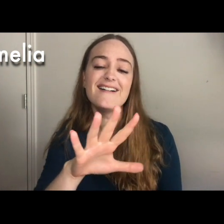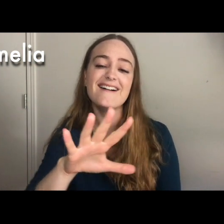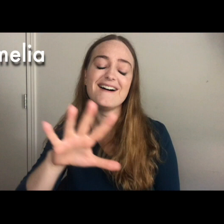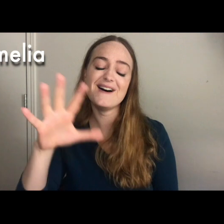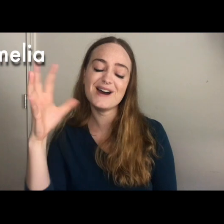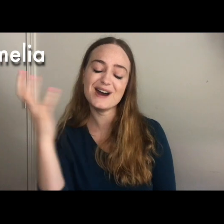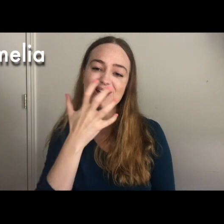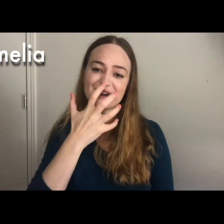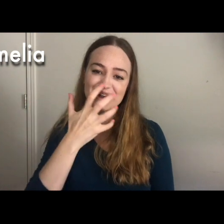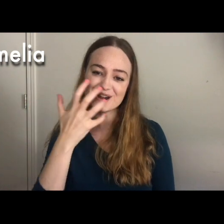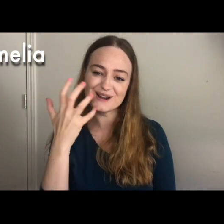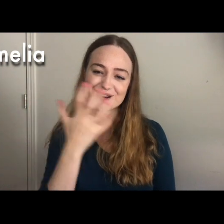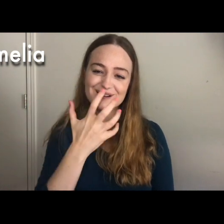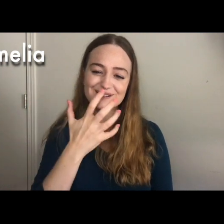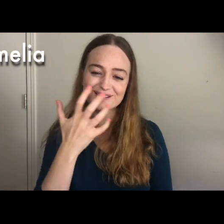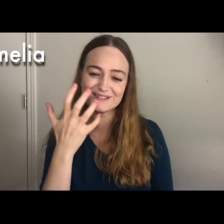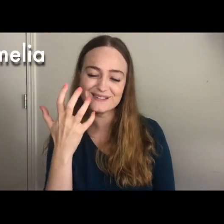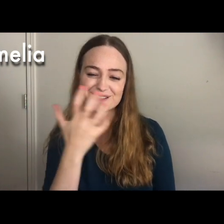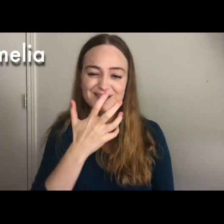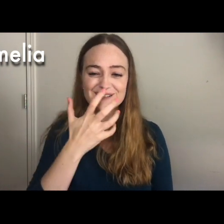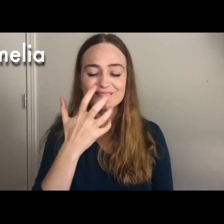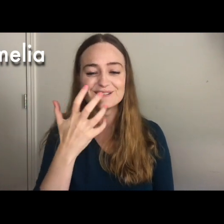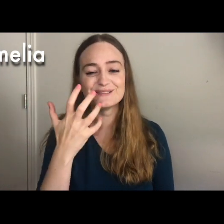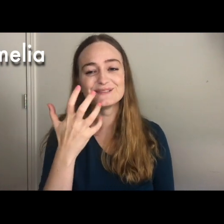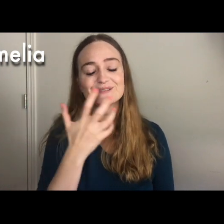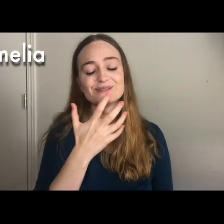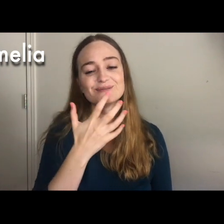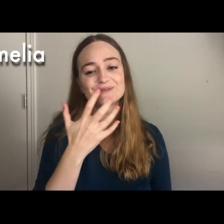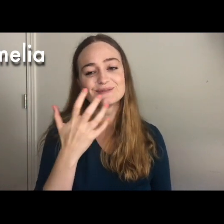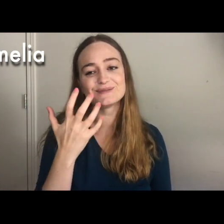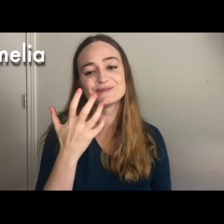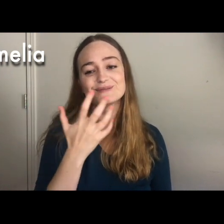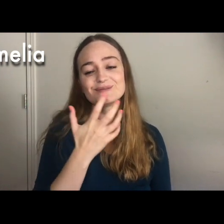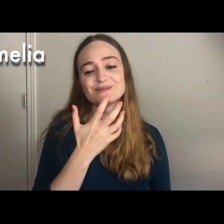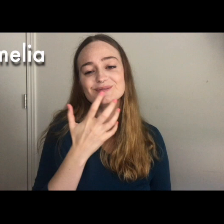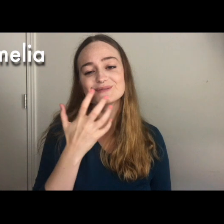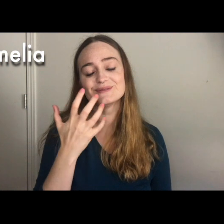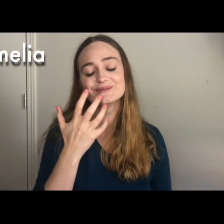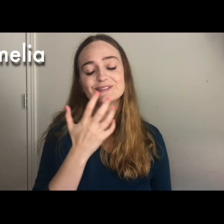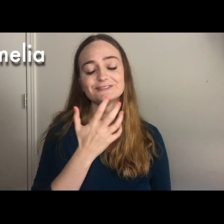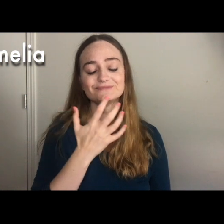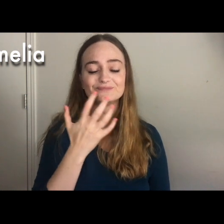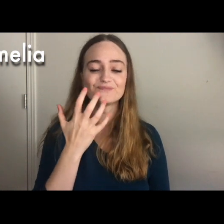no, no, no, no, no, no, no. No, no, no, no, no, no, no, no.